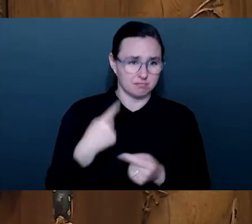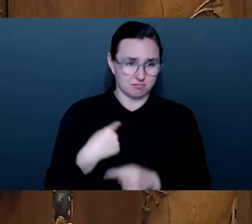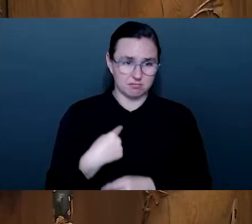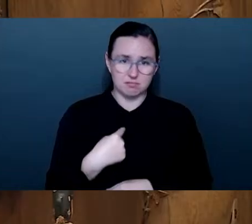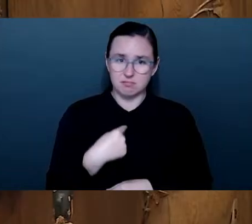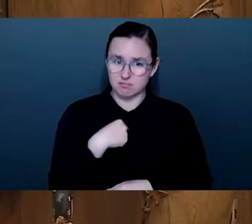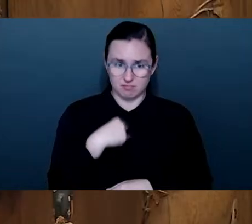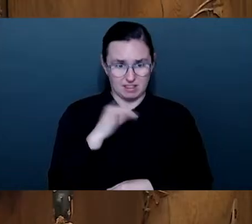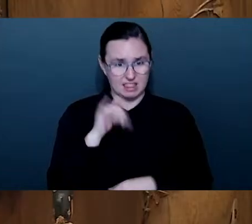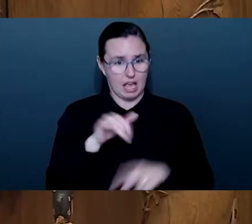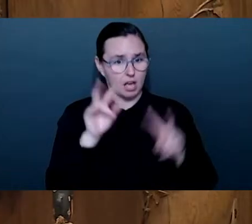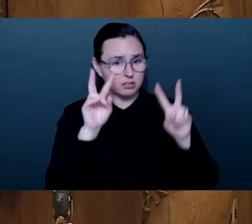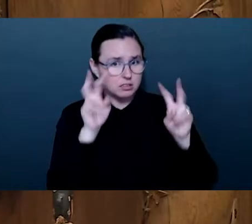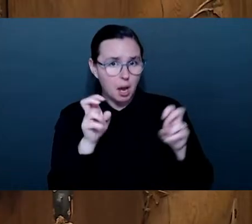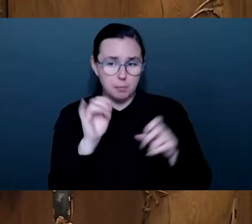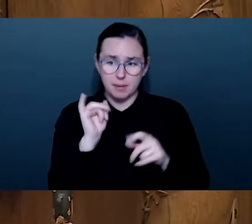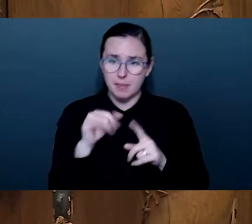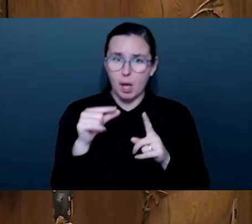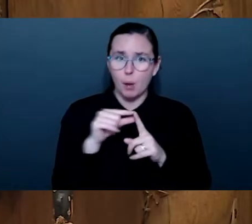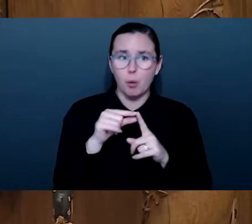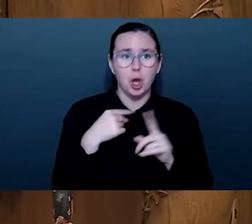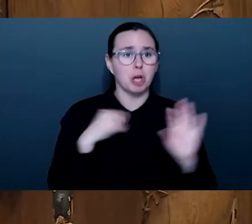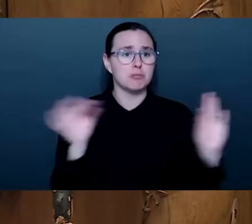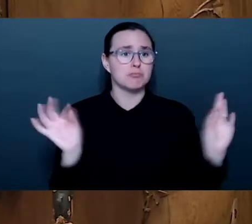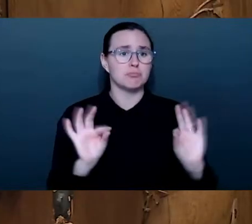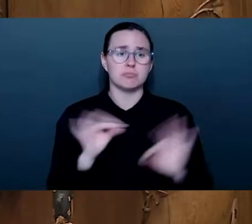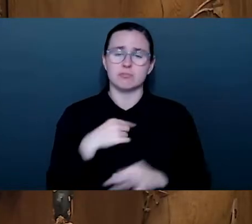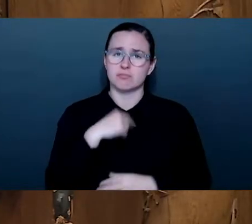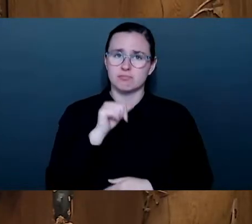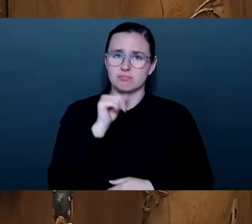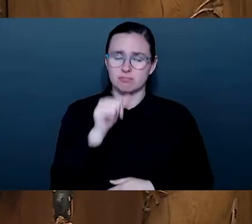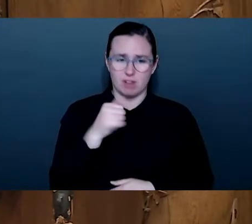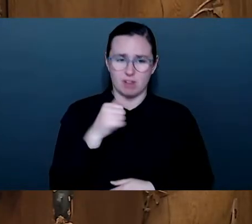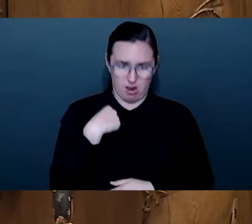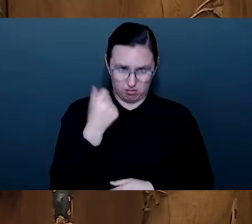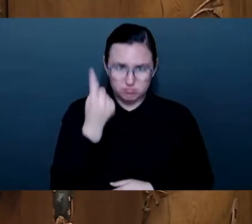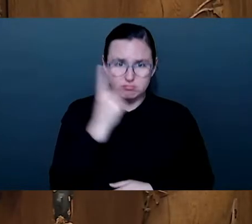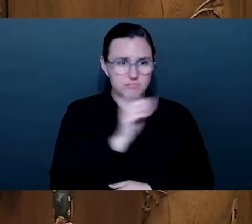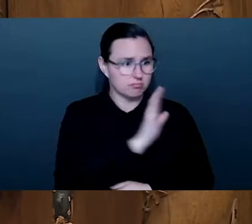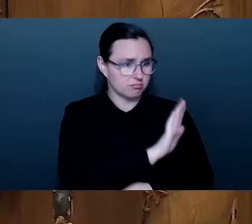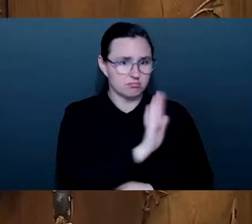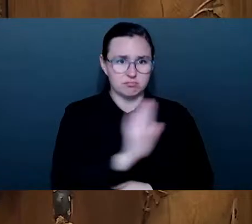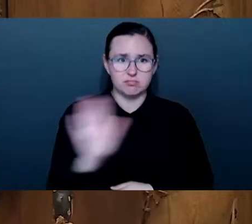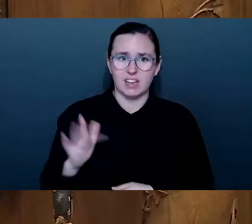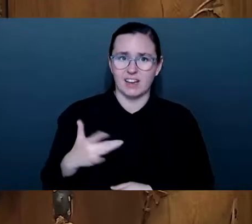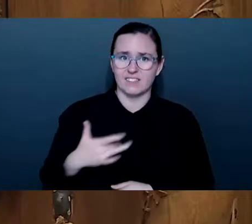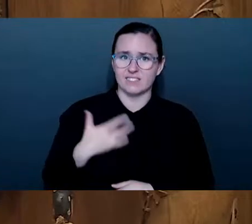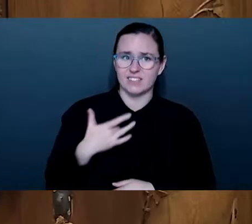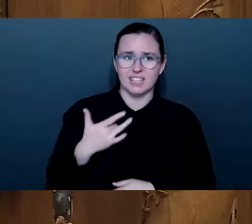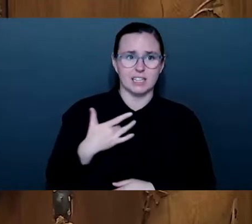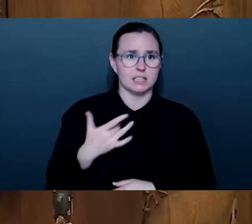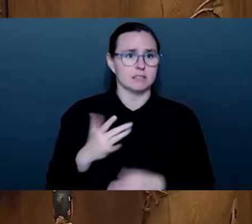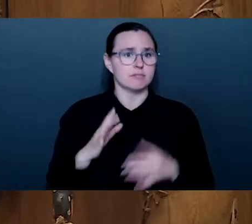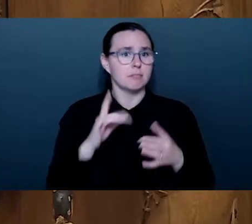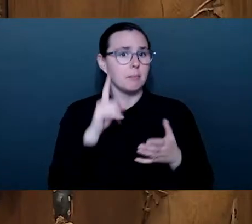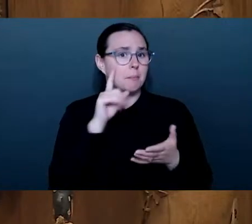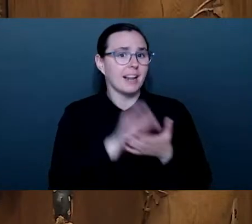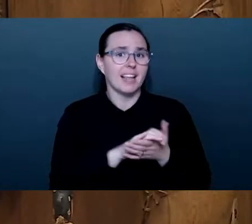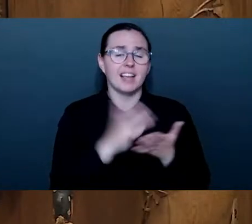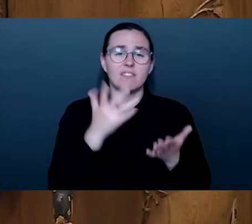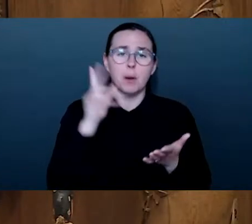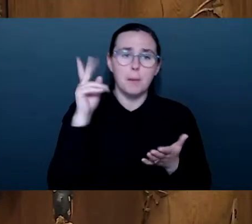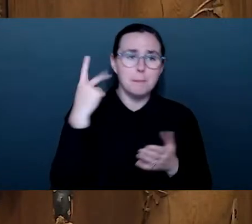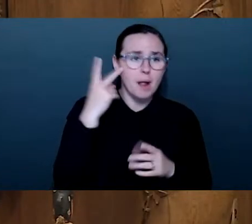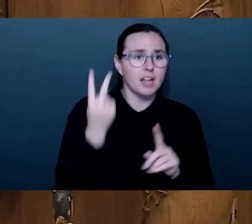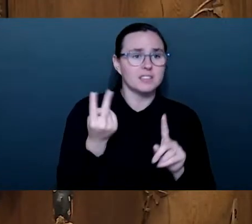or views of other members are objectionable. But in the Chair's view, personal name-calling or labels are not